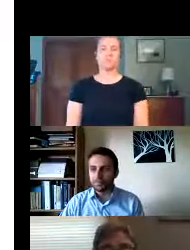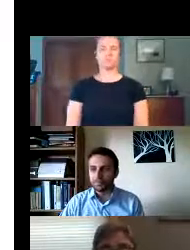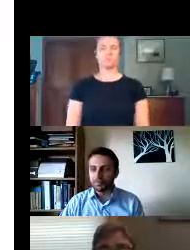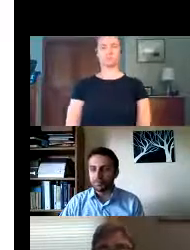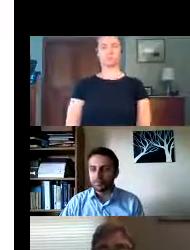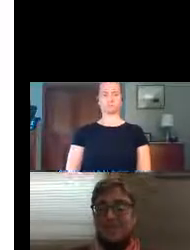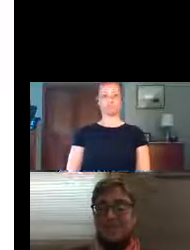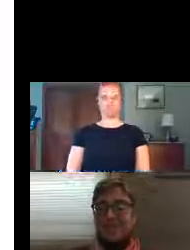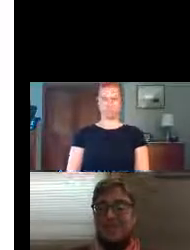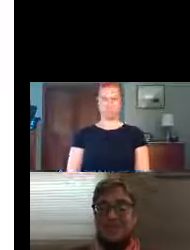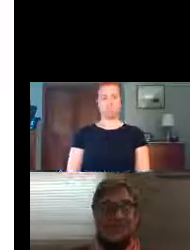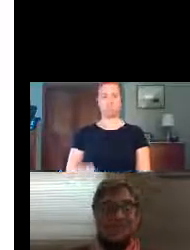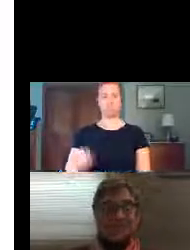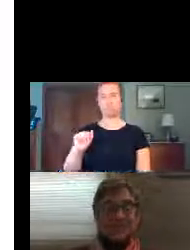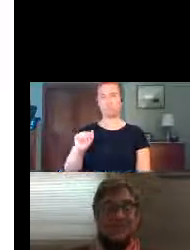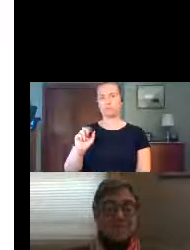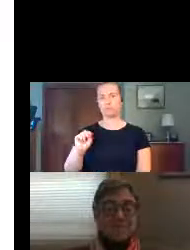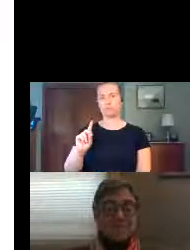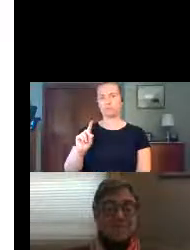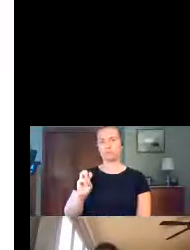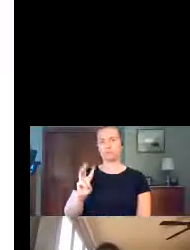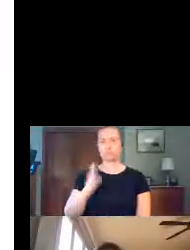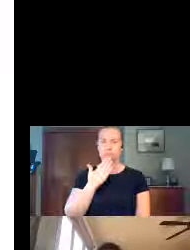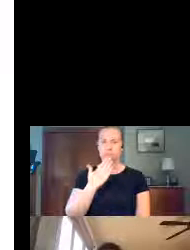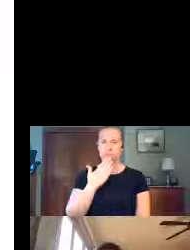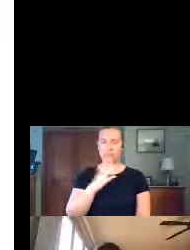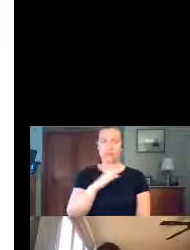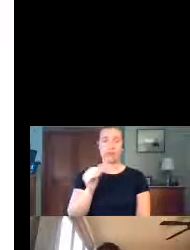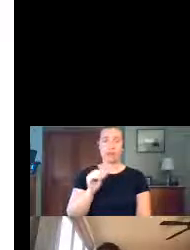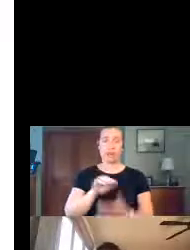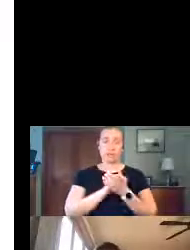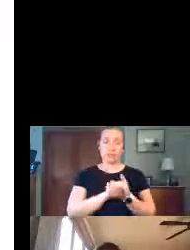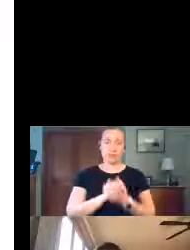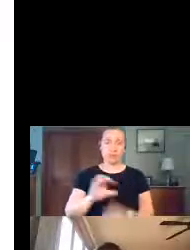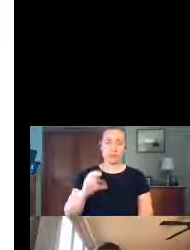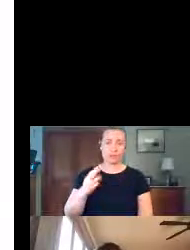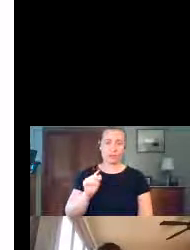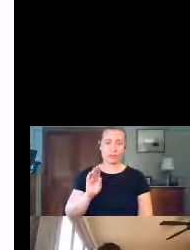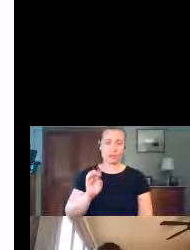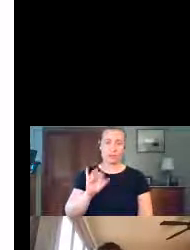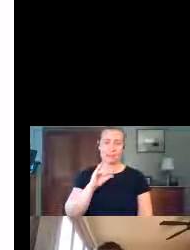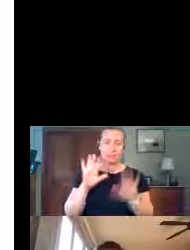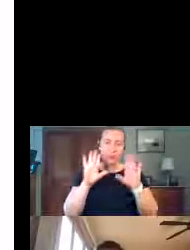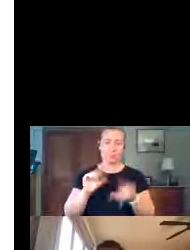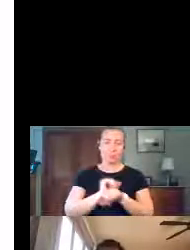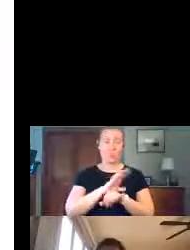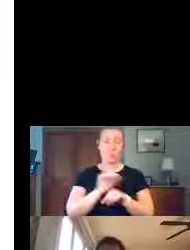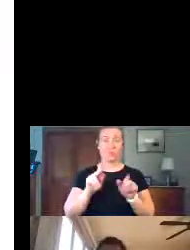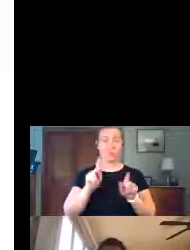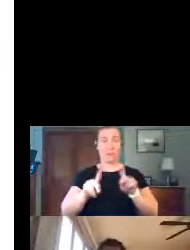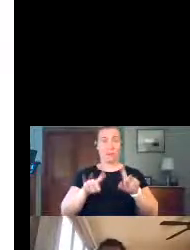Great, thank you. And congratulations, Christie and Edmond. That is awesome work, and the population impact is really